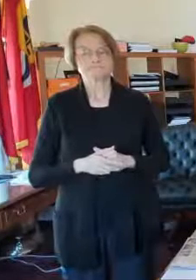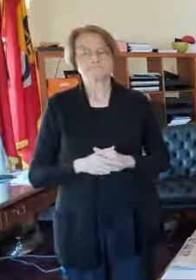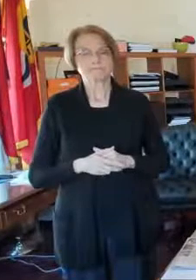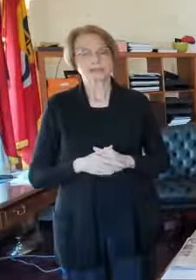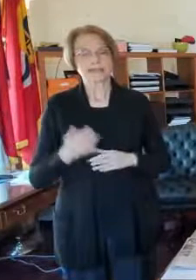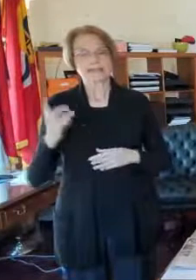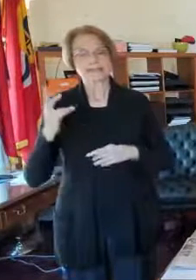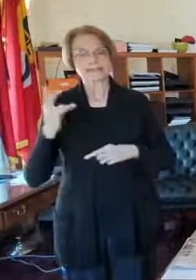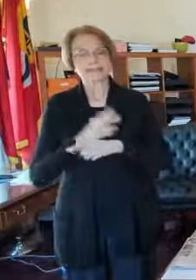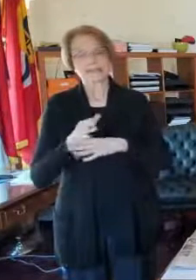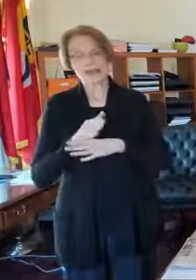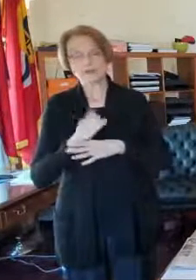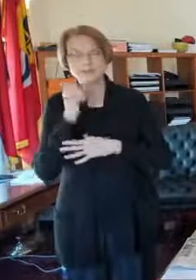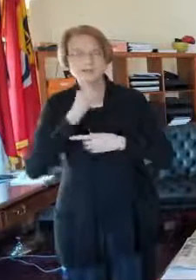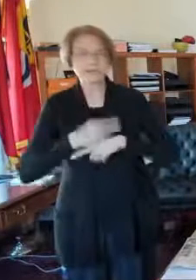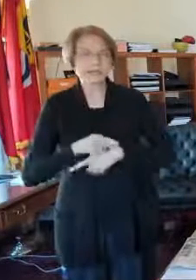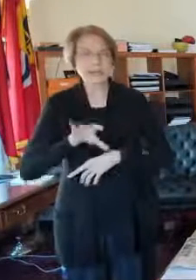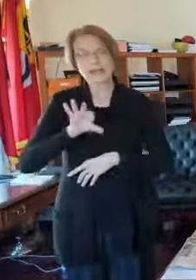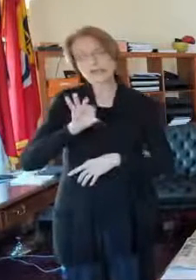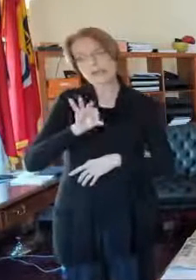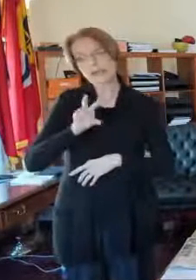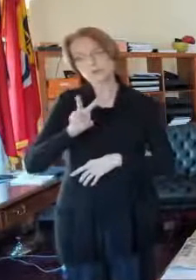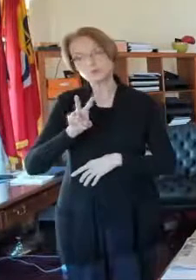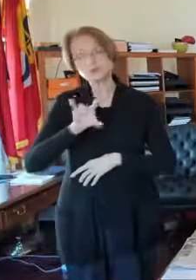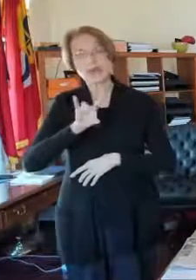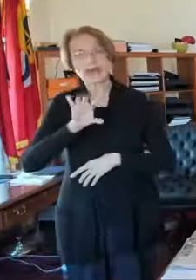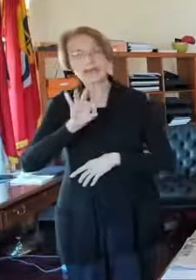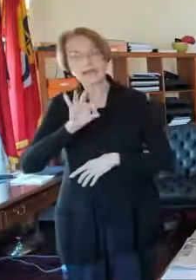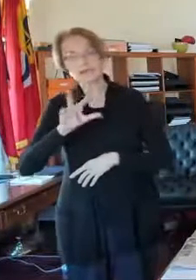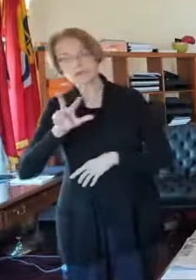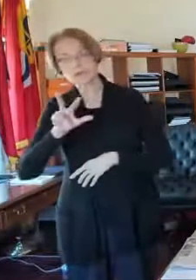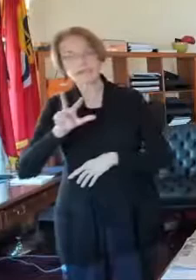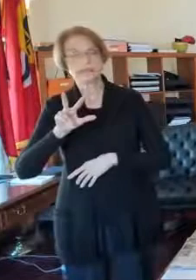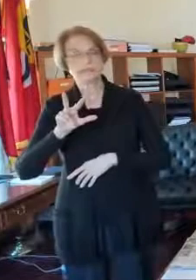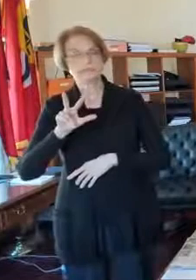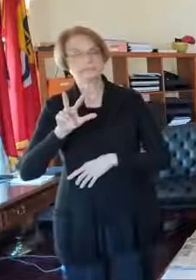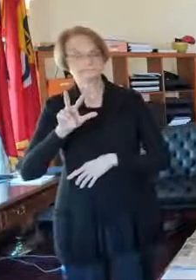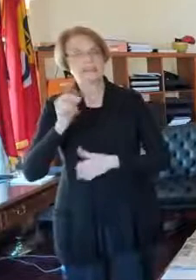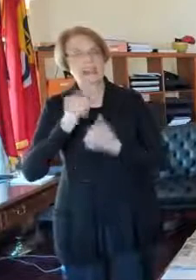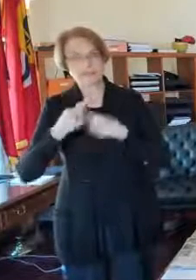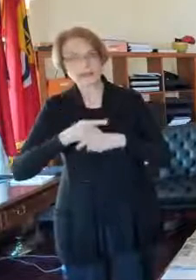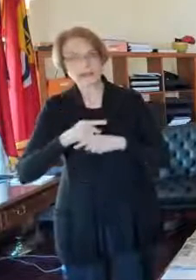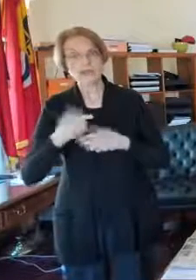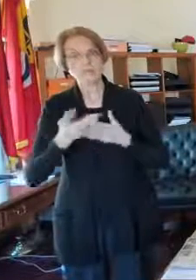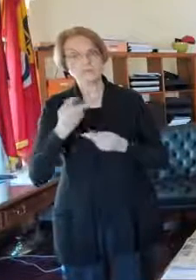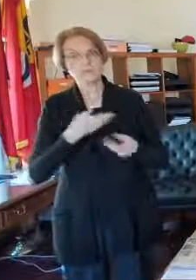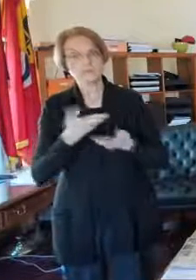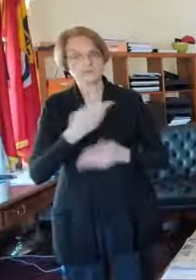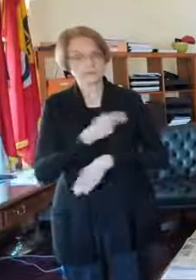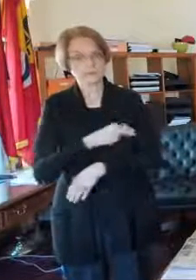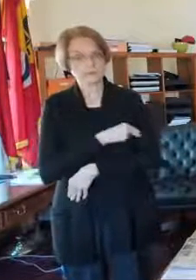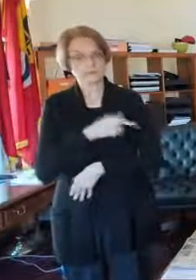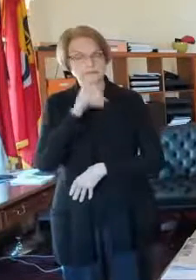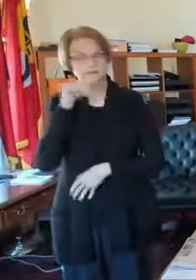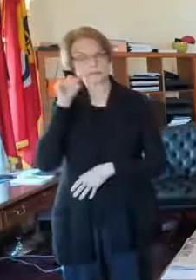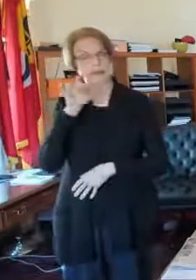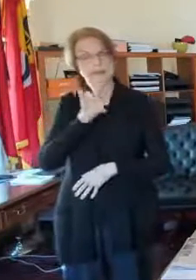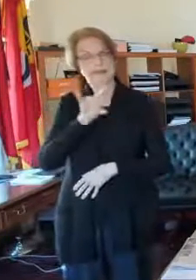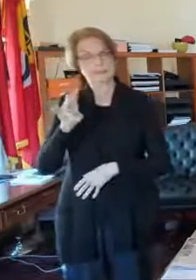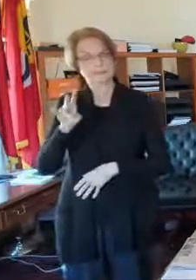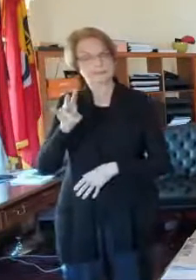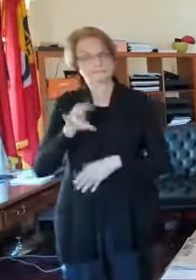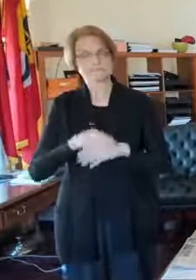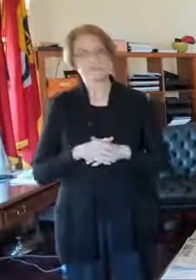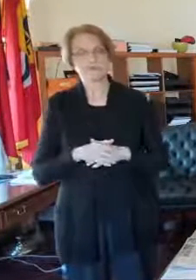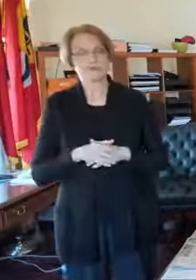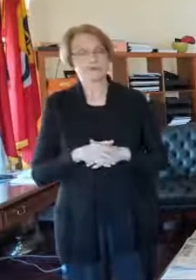7-day average is about 92, 93 per day on a 7-day average. Yesterday it was 87. And